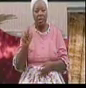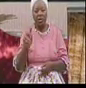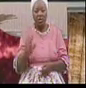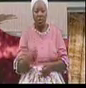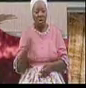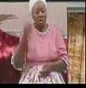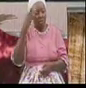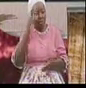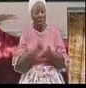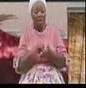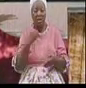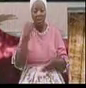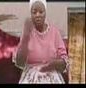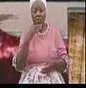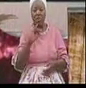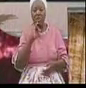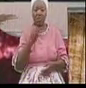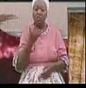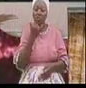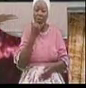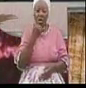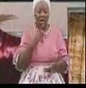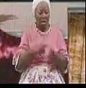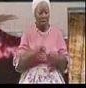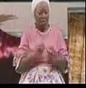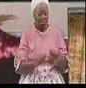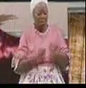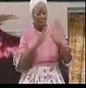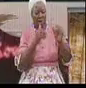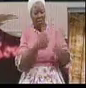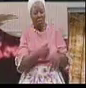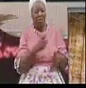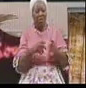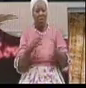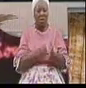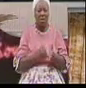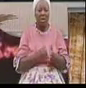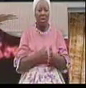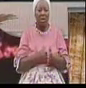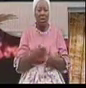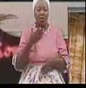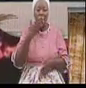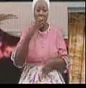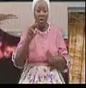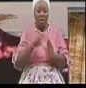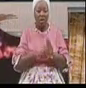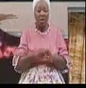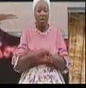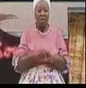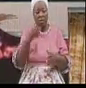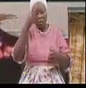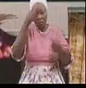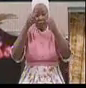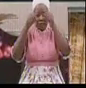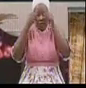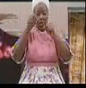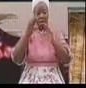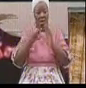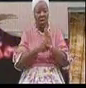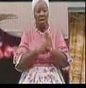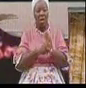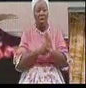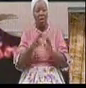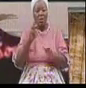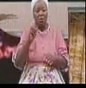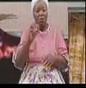wrong. But that's what they give themselves to. Wickedness, covetousness,